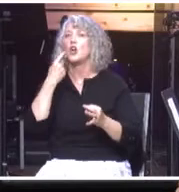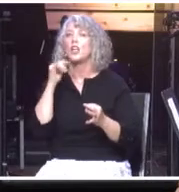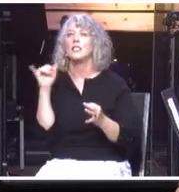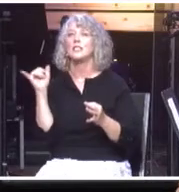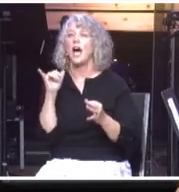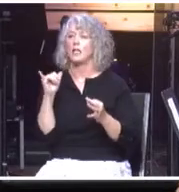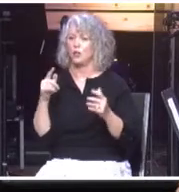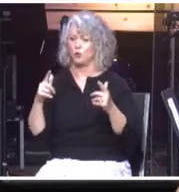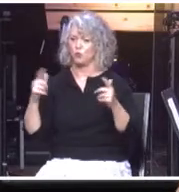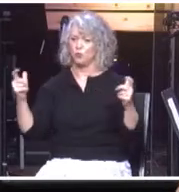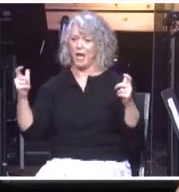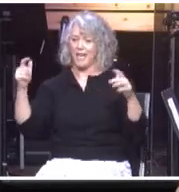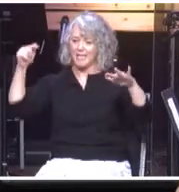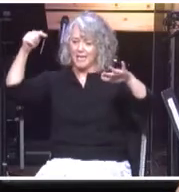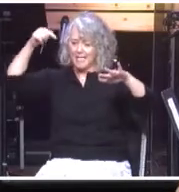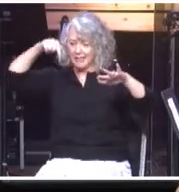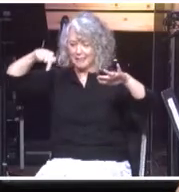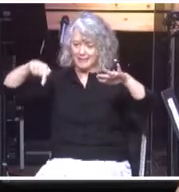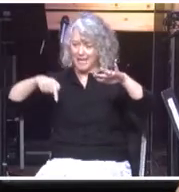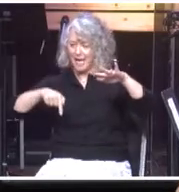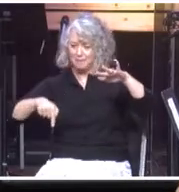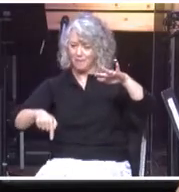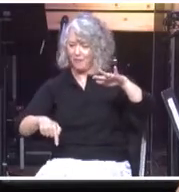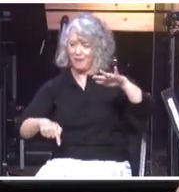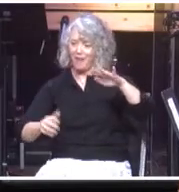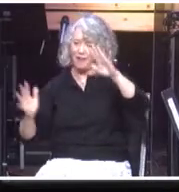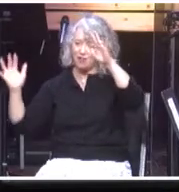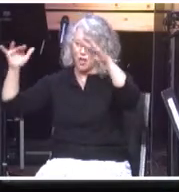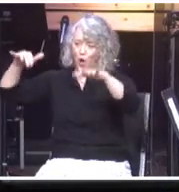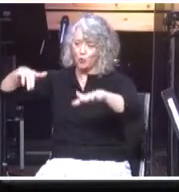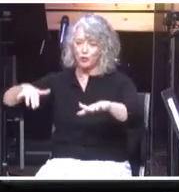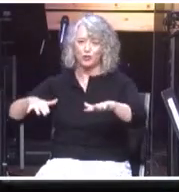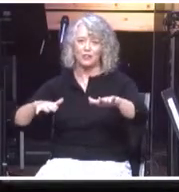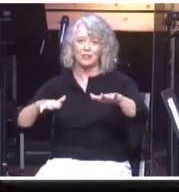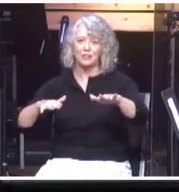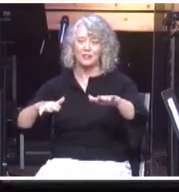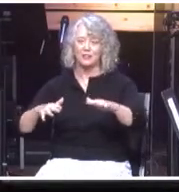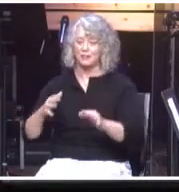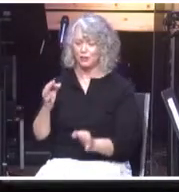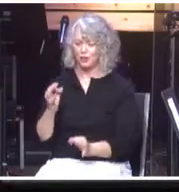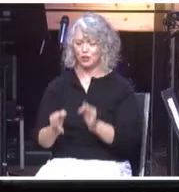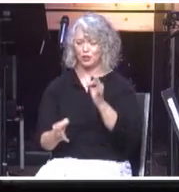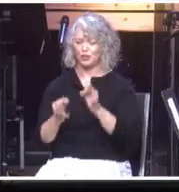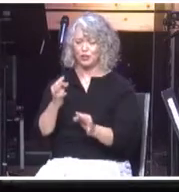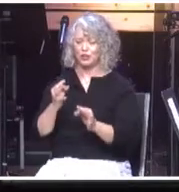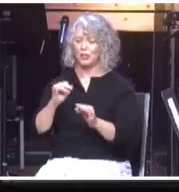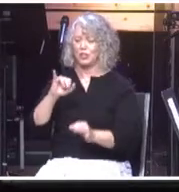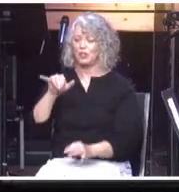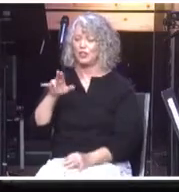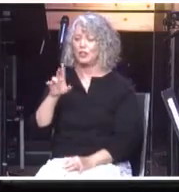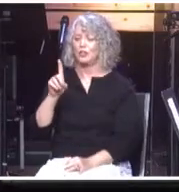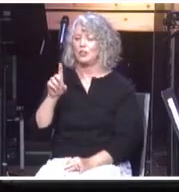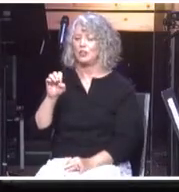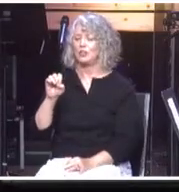deep, the depths of the ocean. Now, the word judgments here has nothing to do with his punitive actions toward evildoers.